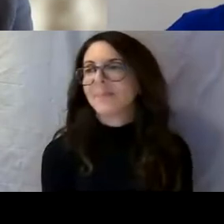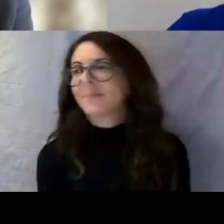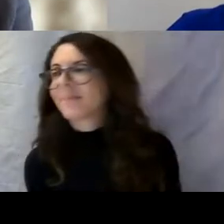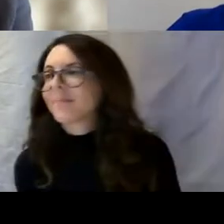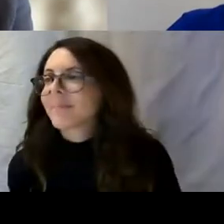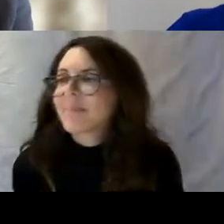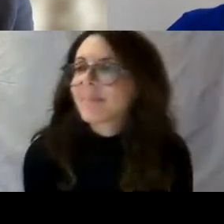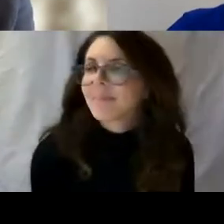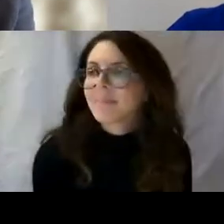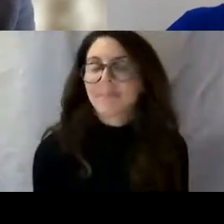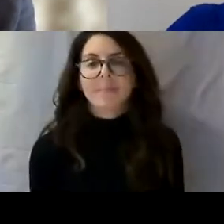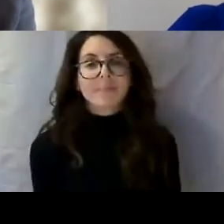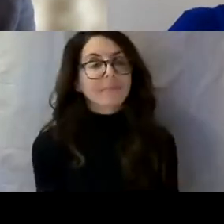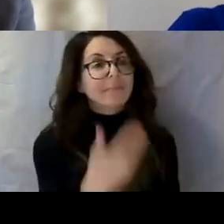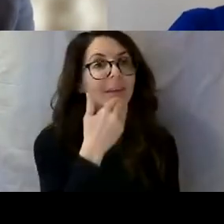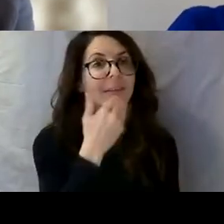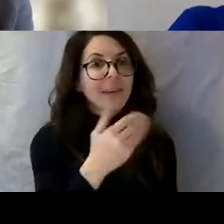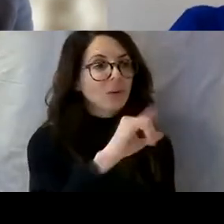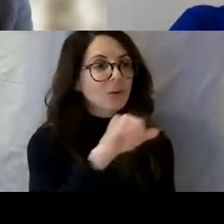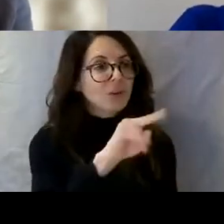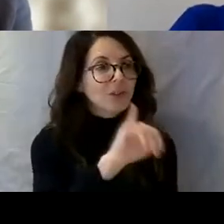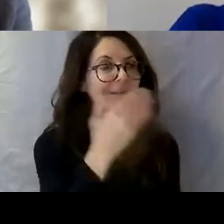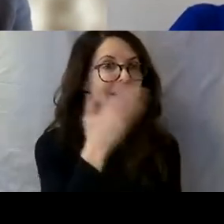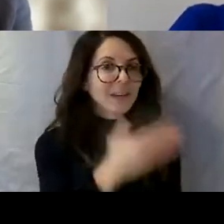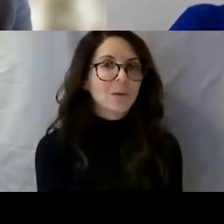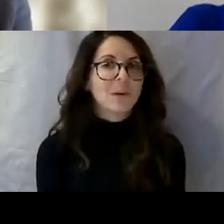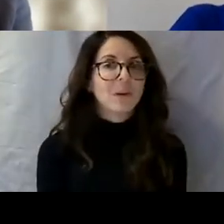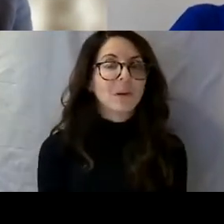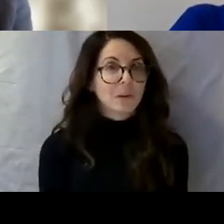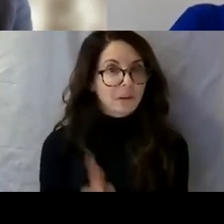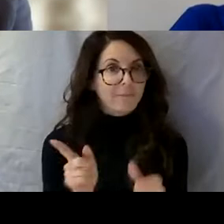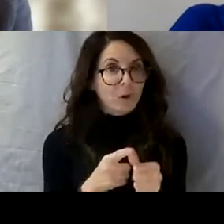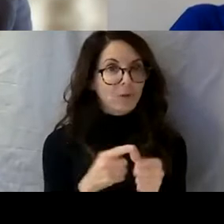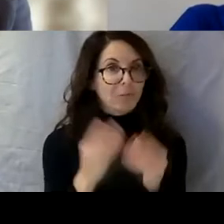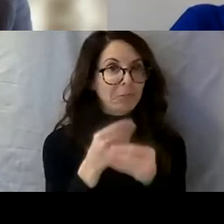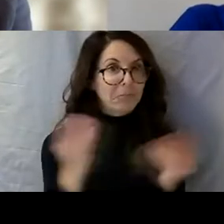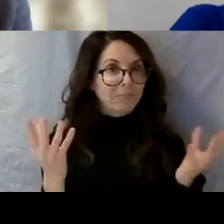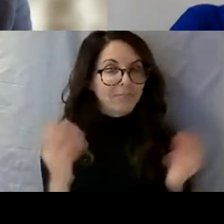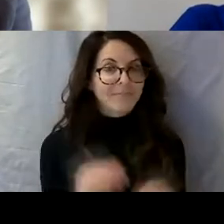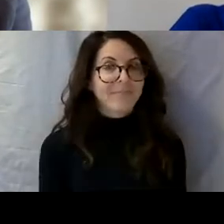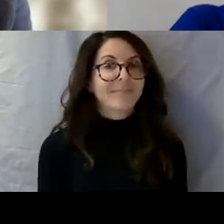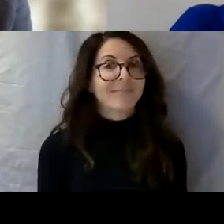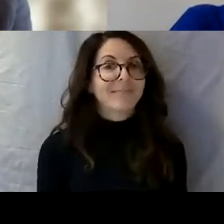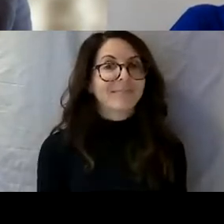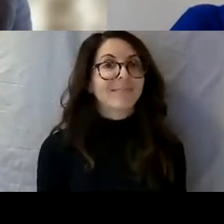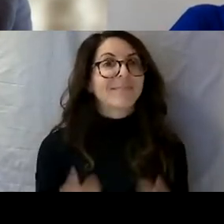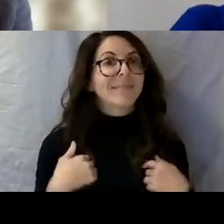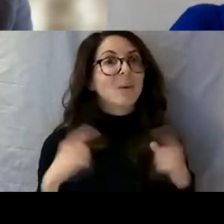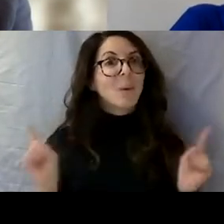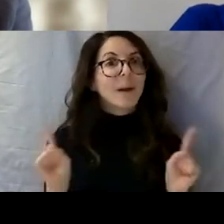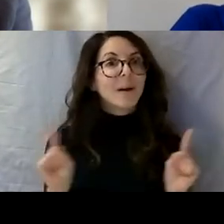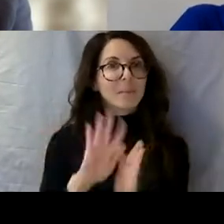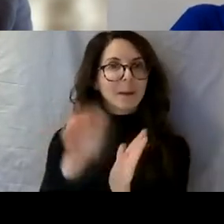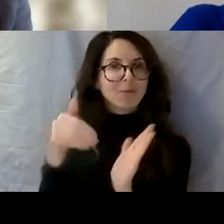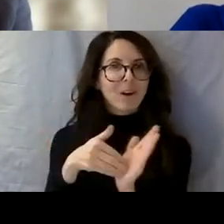Well, thank you very much, Jenny. Let me say that I'm speaking to you from Montreal, and I do